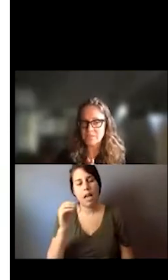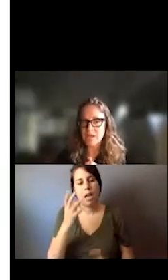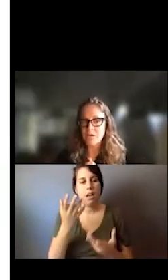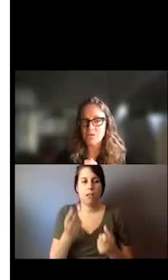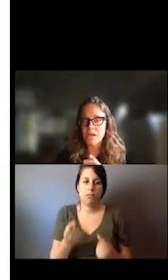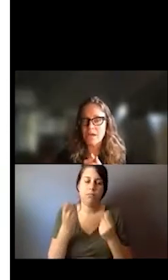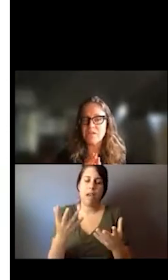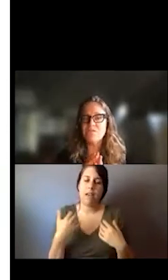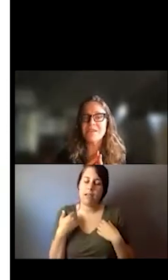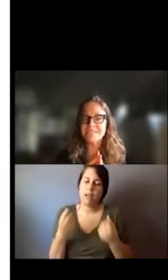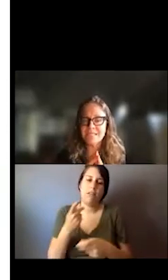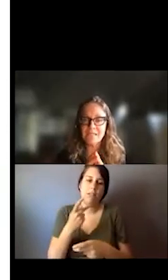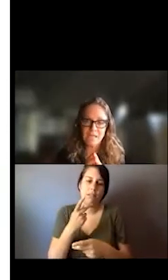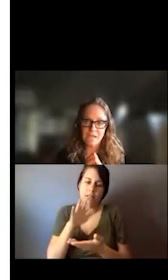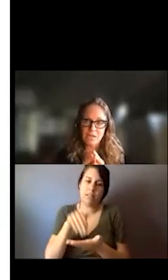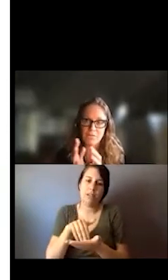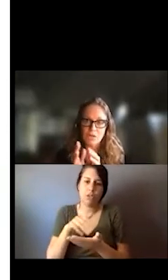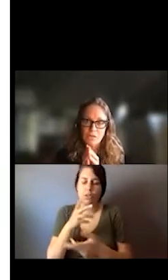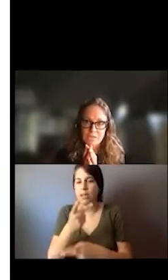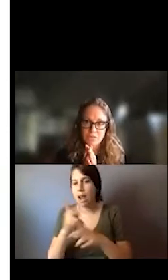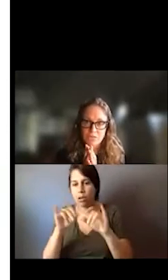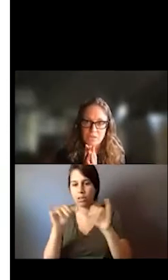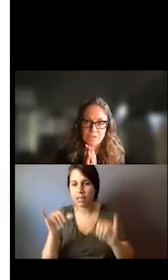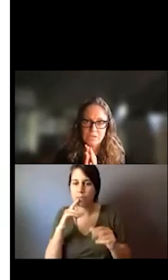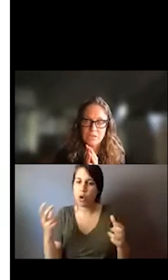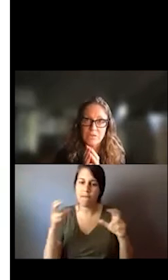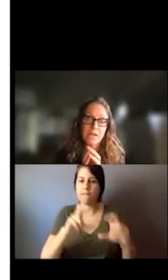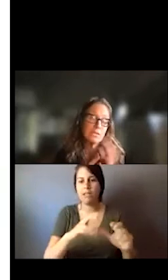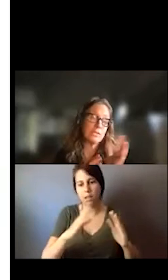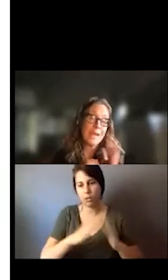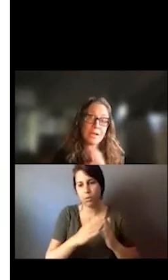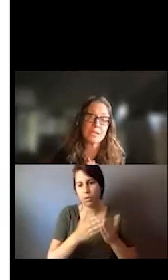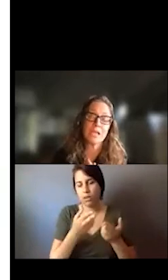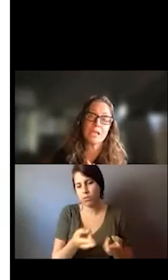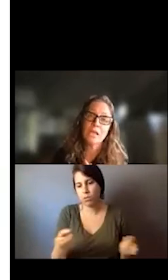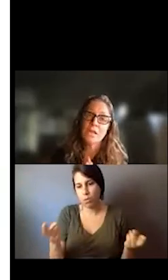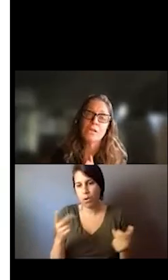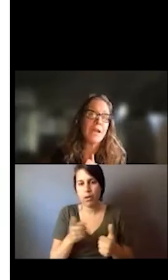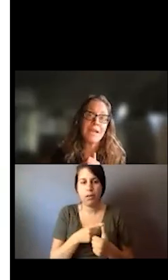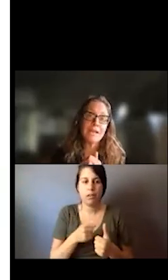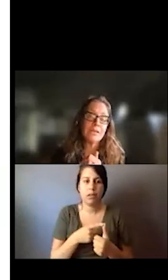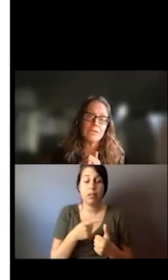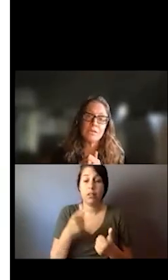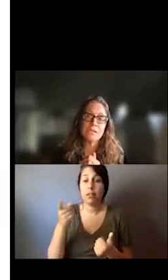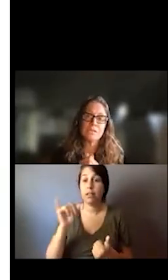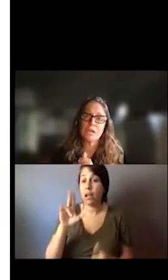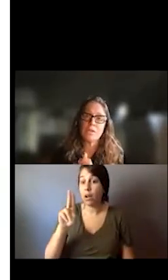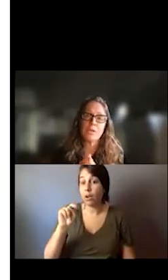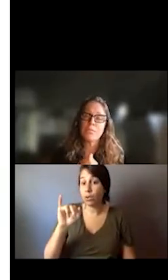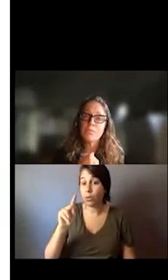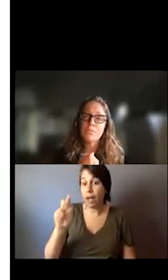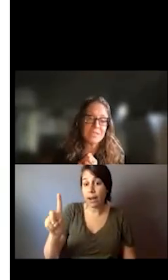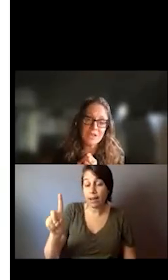healthcare systems now investing in community resources. So that includes payers like United, who